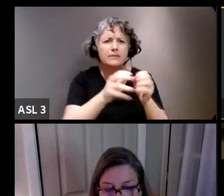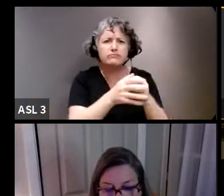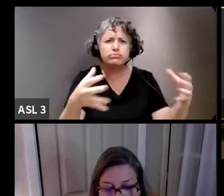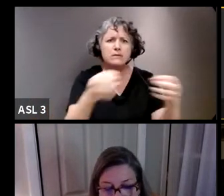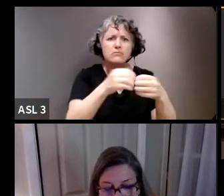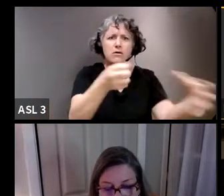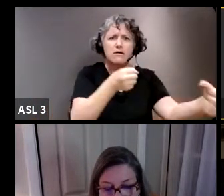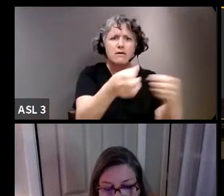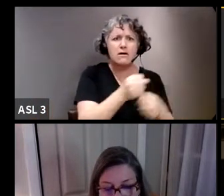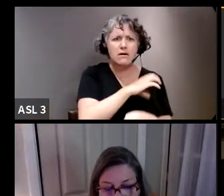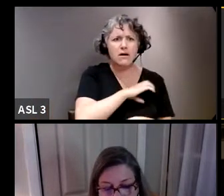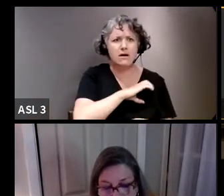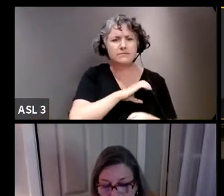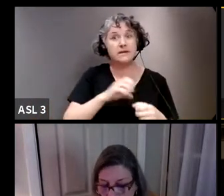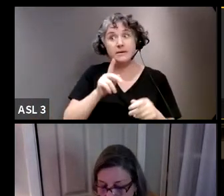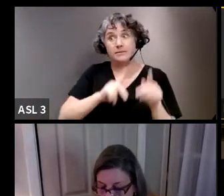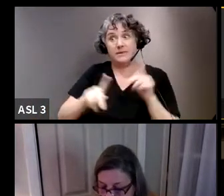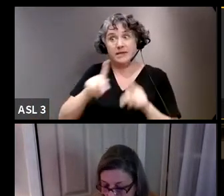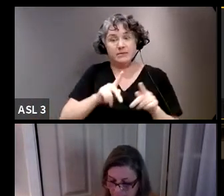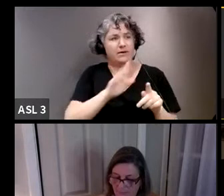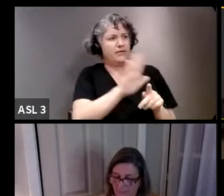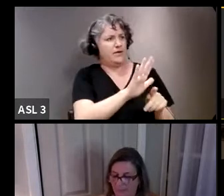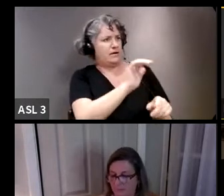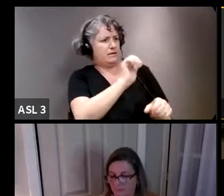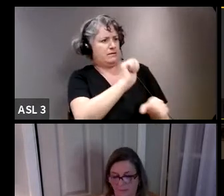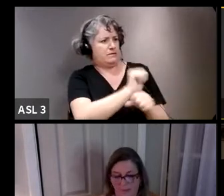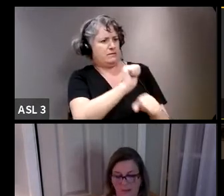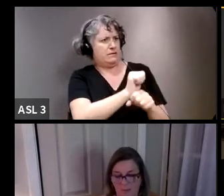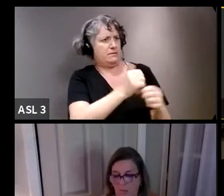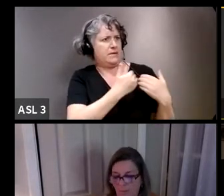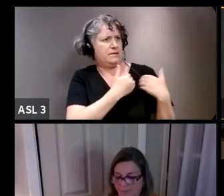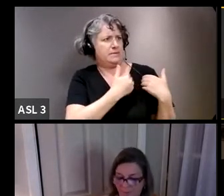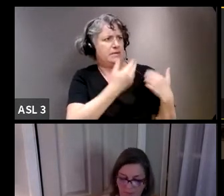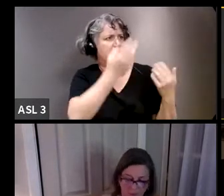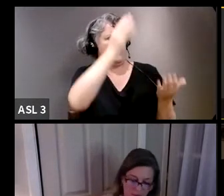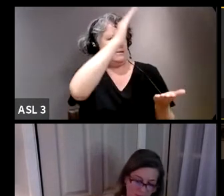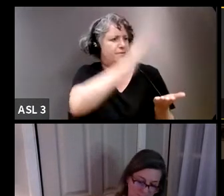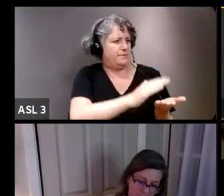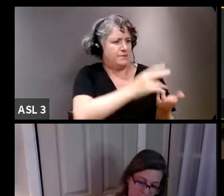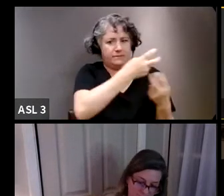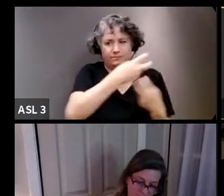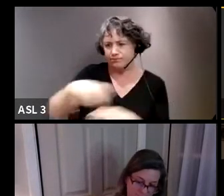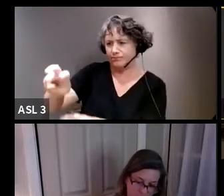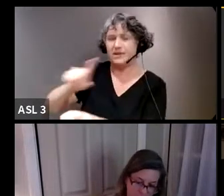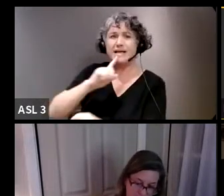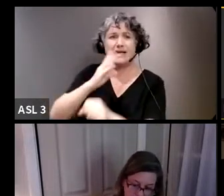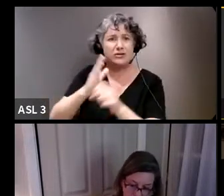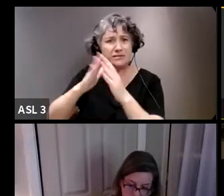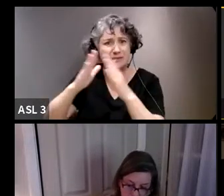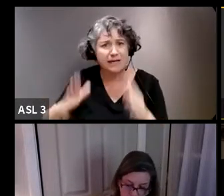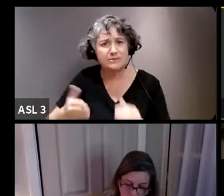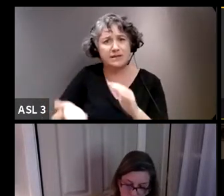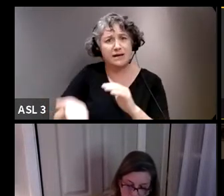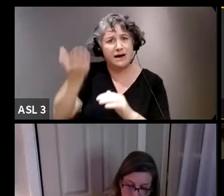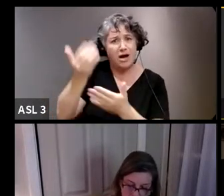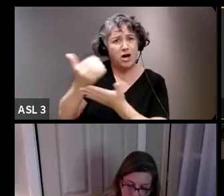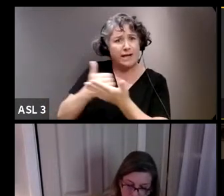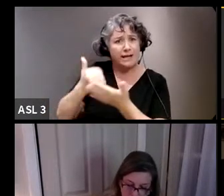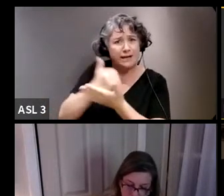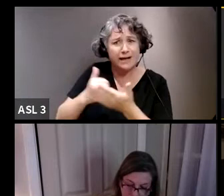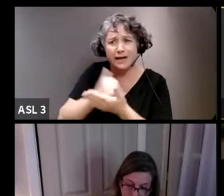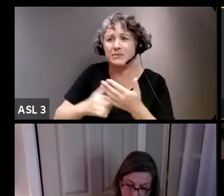from their multiple responsibilities is a great way to reduce wait times guaranteed housing higher incomes comprehensive health care drug